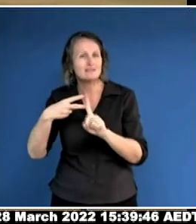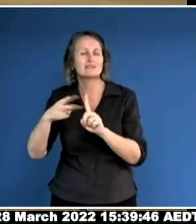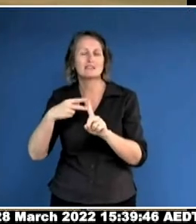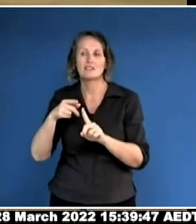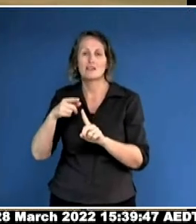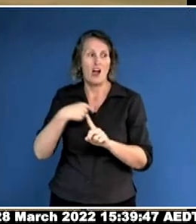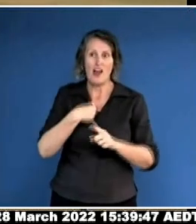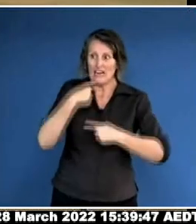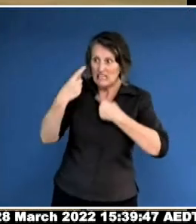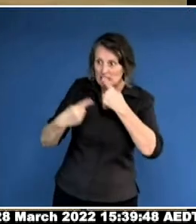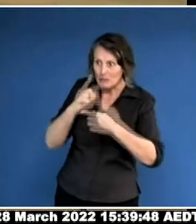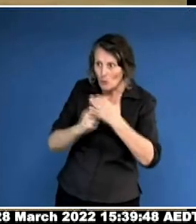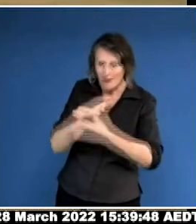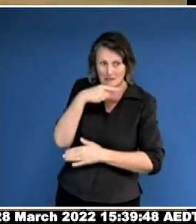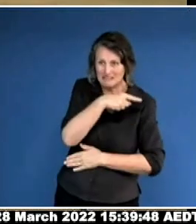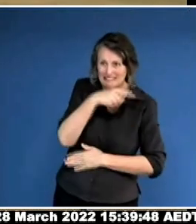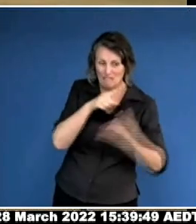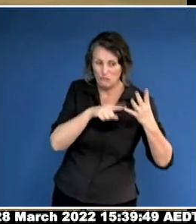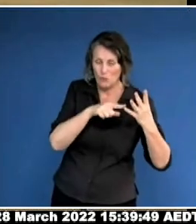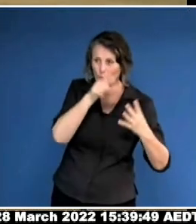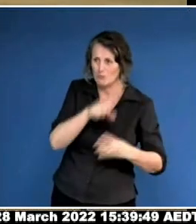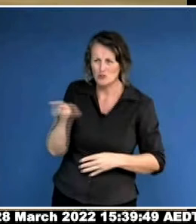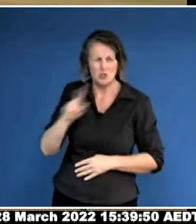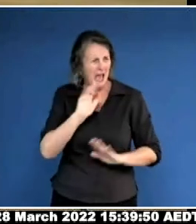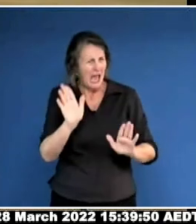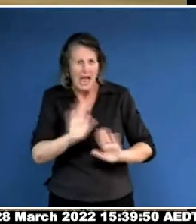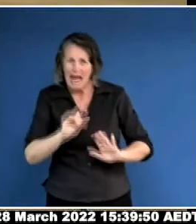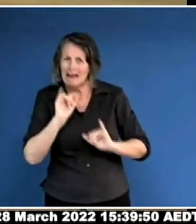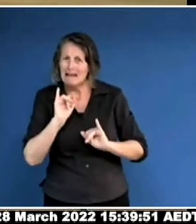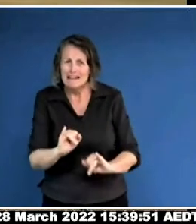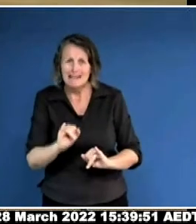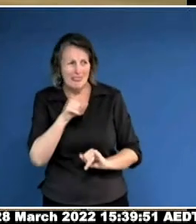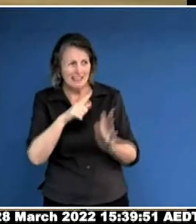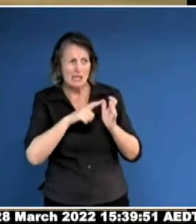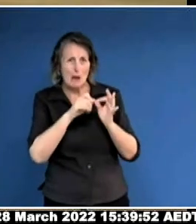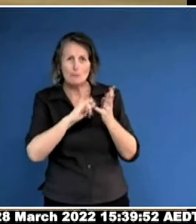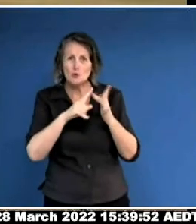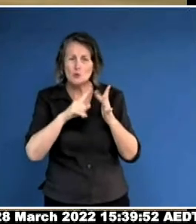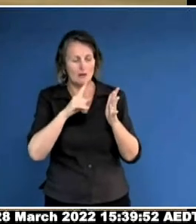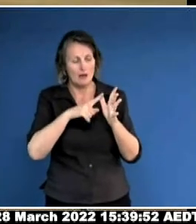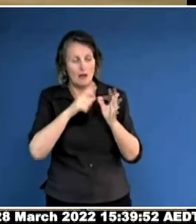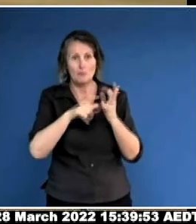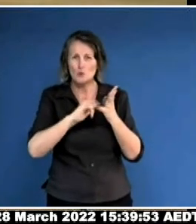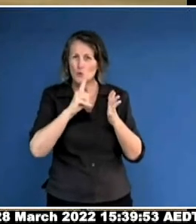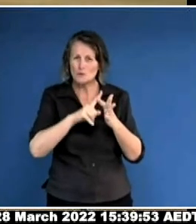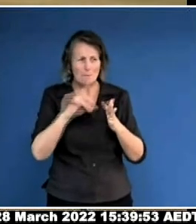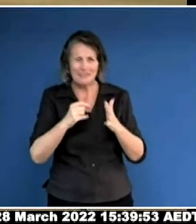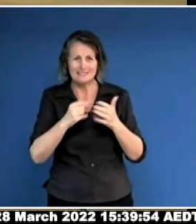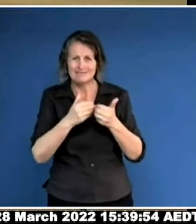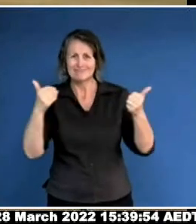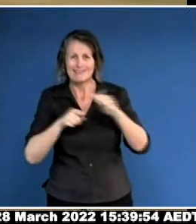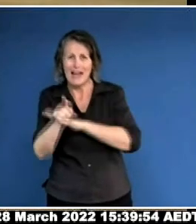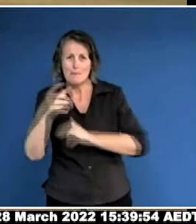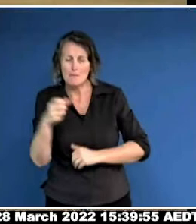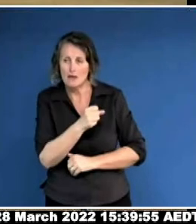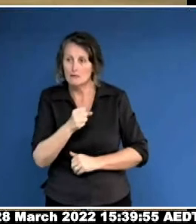me, Claire, this is an abusive relationship. You've got to get out. They sort of coached me through it, recognising that